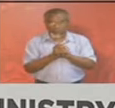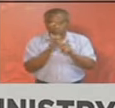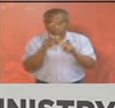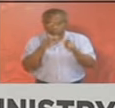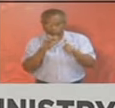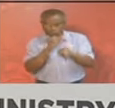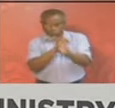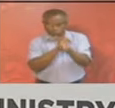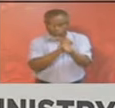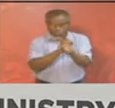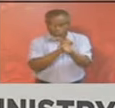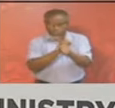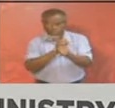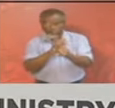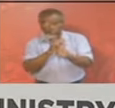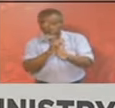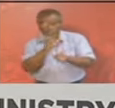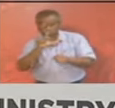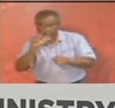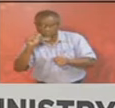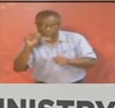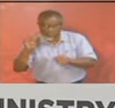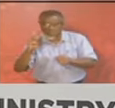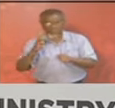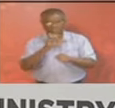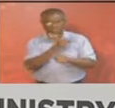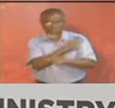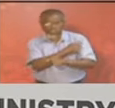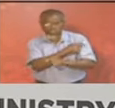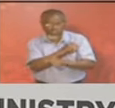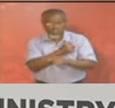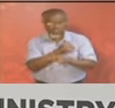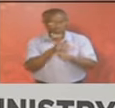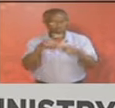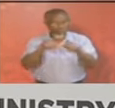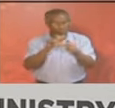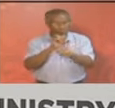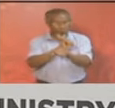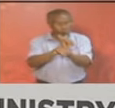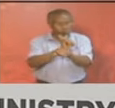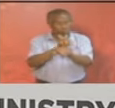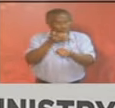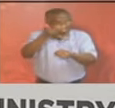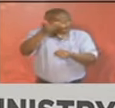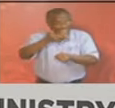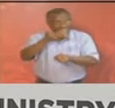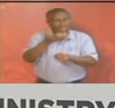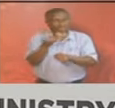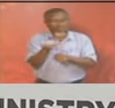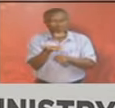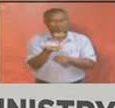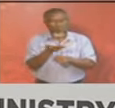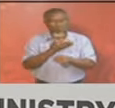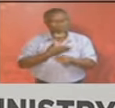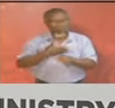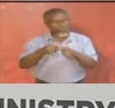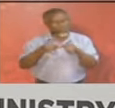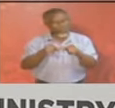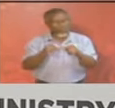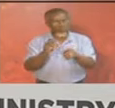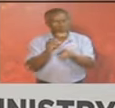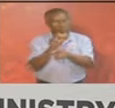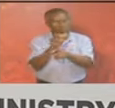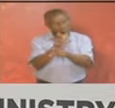health inspectors, who continue to provide service on the front line. And a special thank you to our administrative staff who